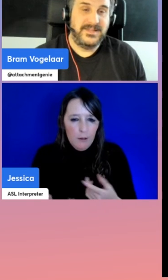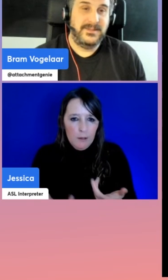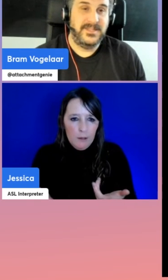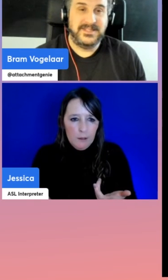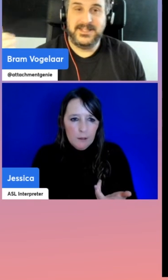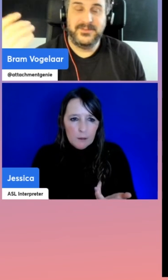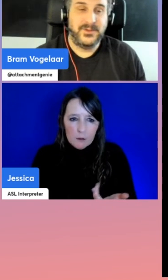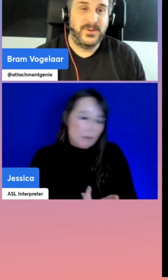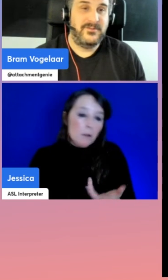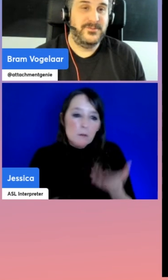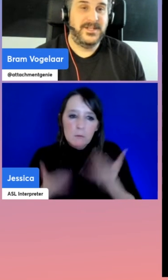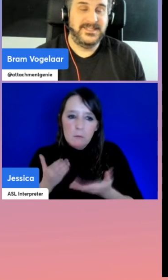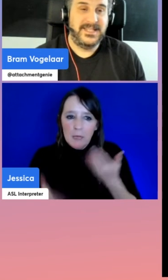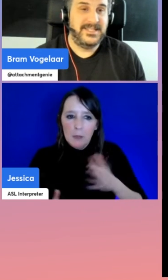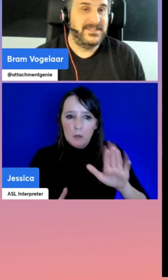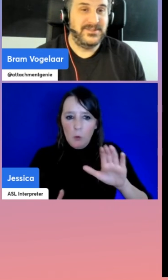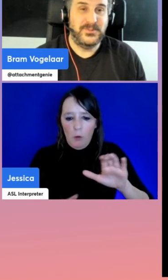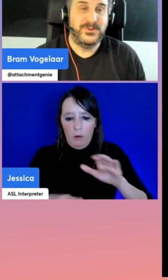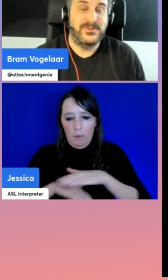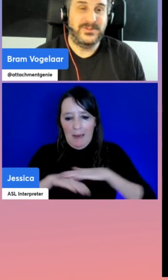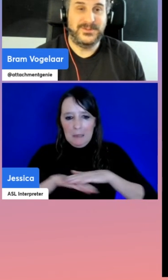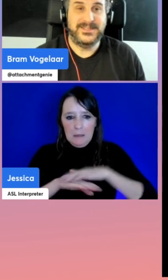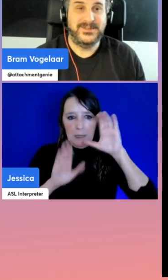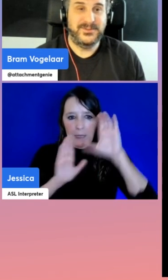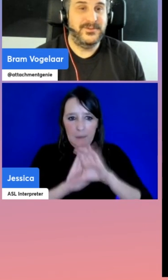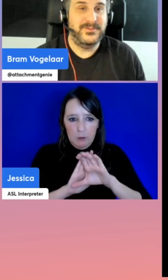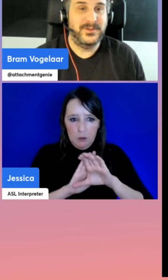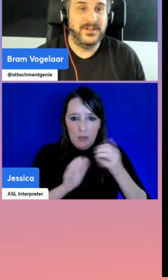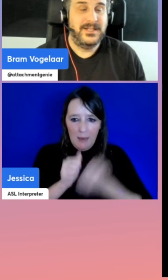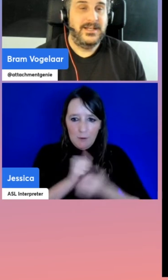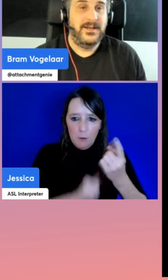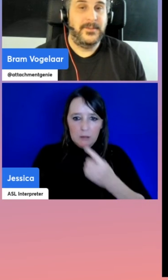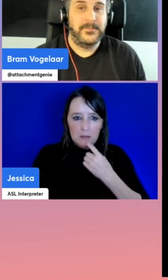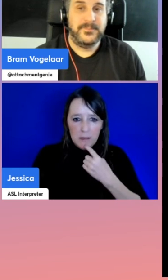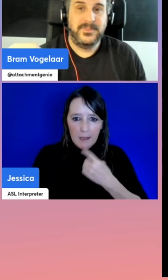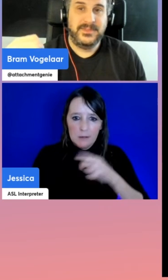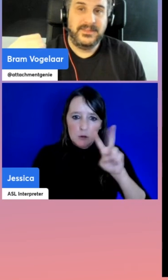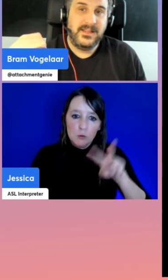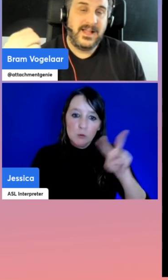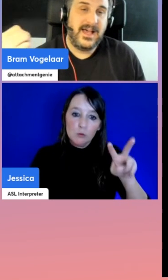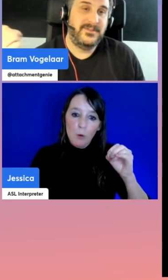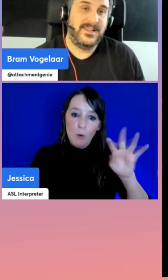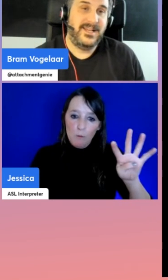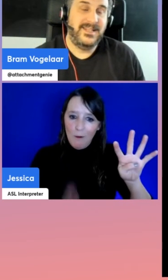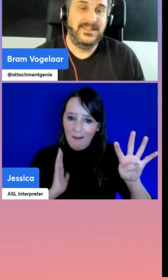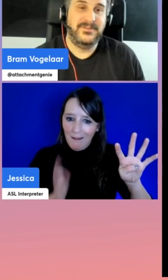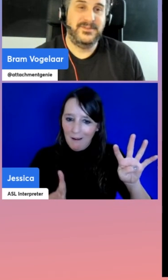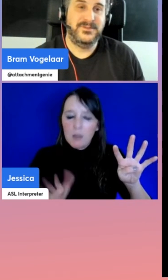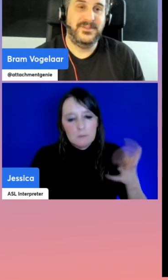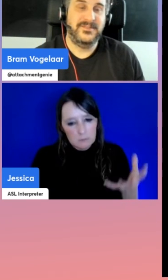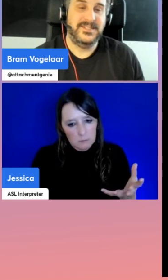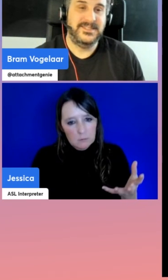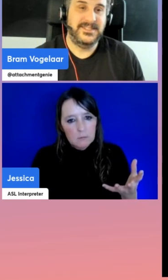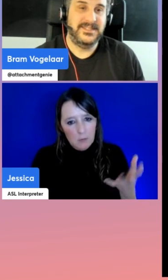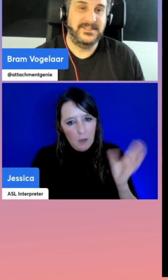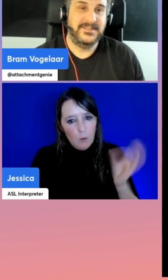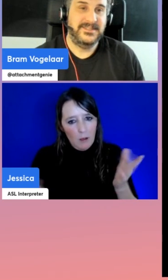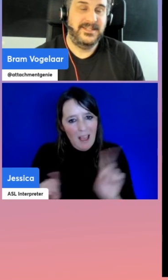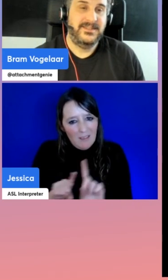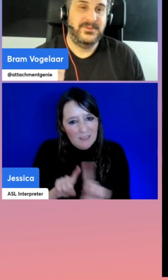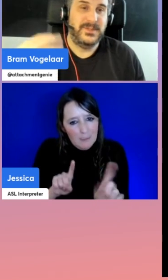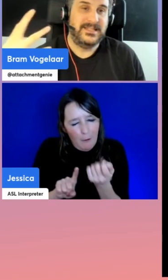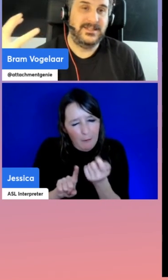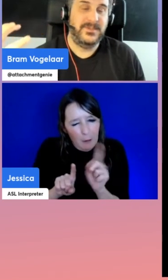Your base images, even though everybody says it's an Ubuntu 2204, they'll have slightly different configuration